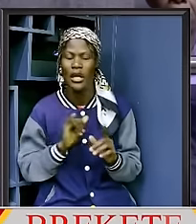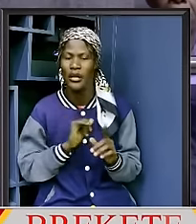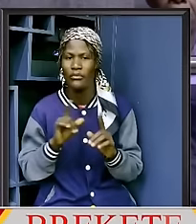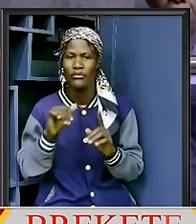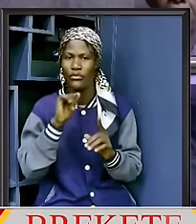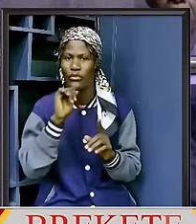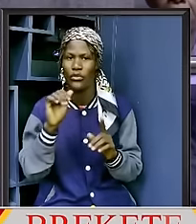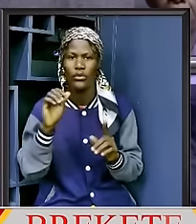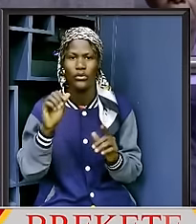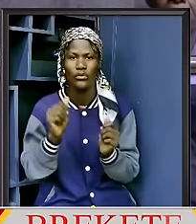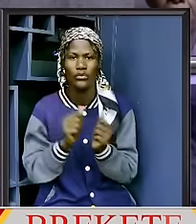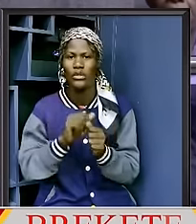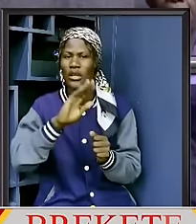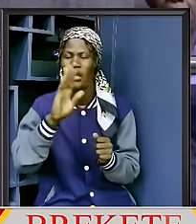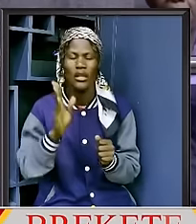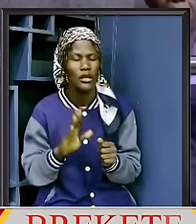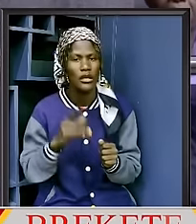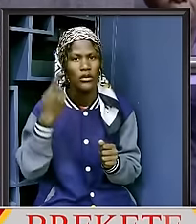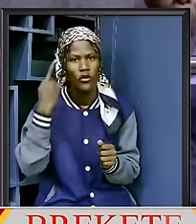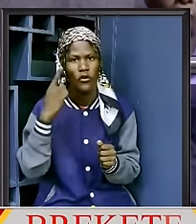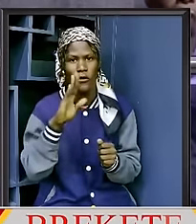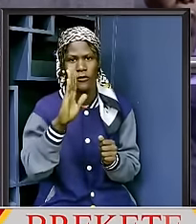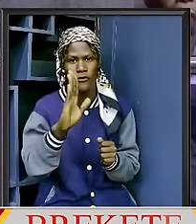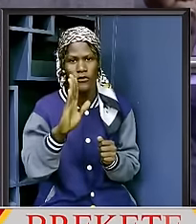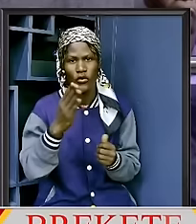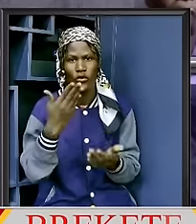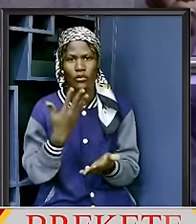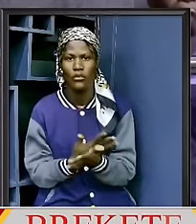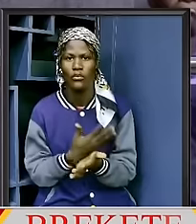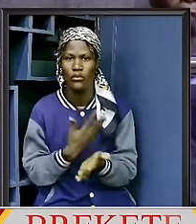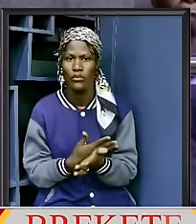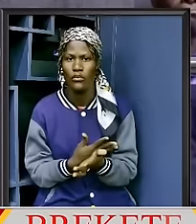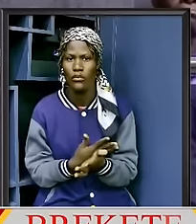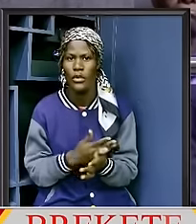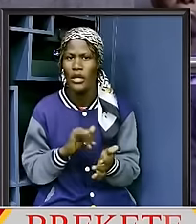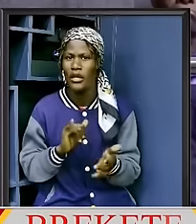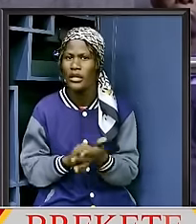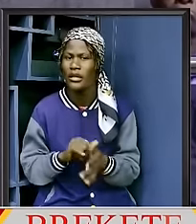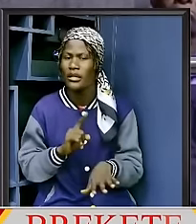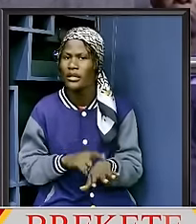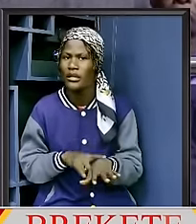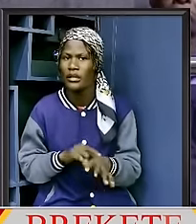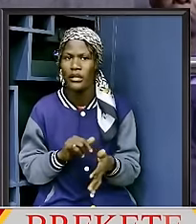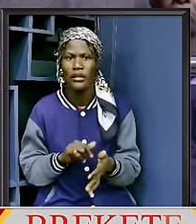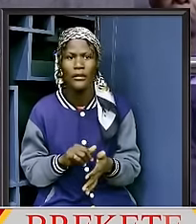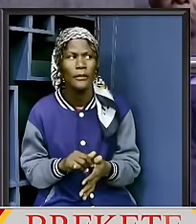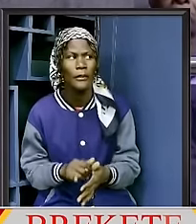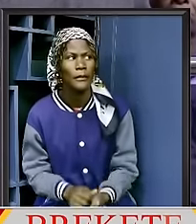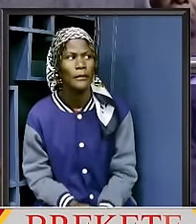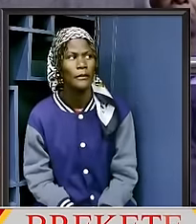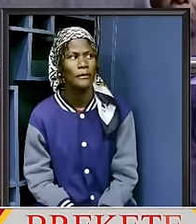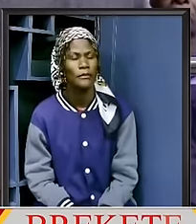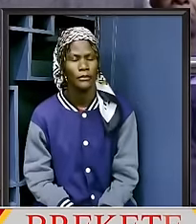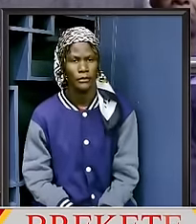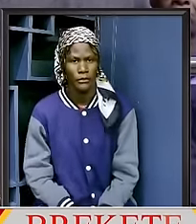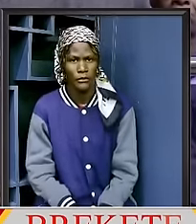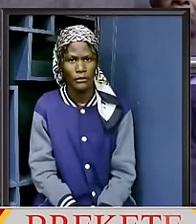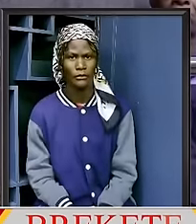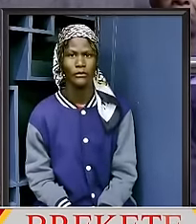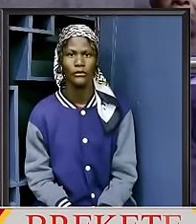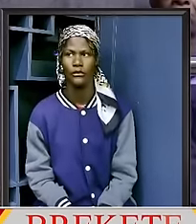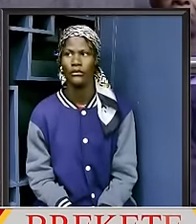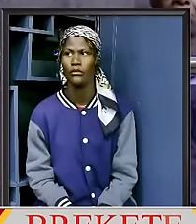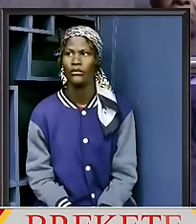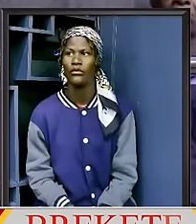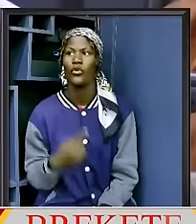money. We did reconciliation. When you arrested me, that was September 8th. Who told you that